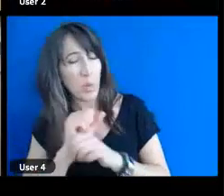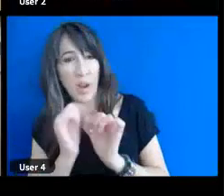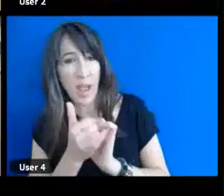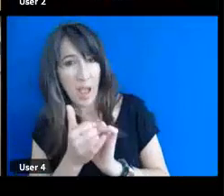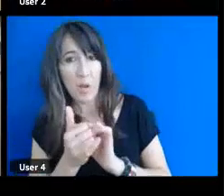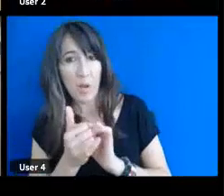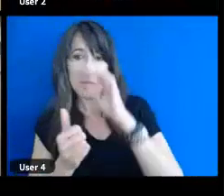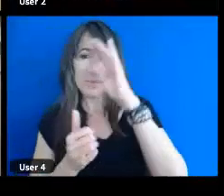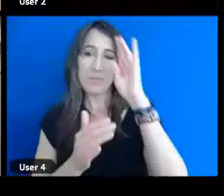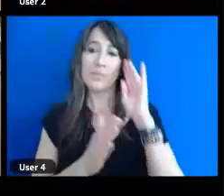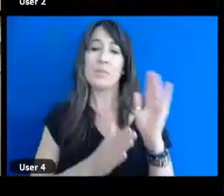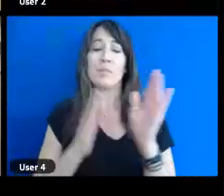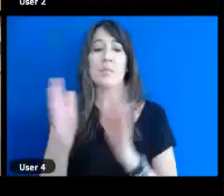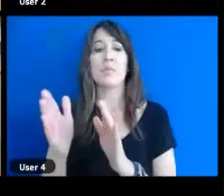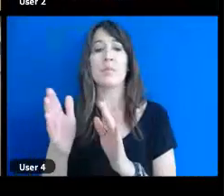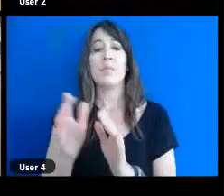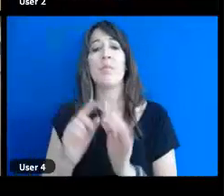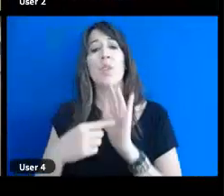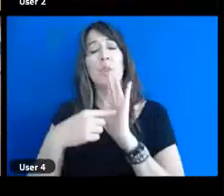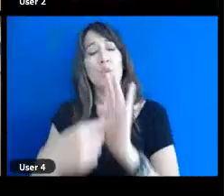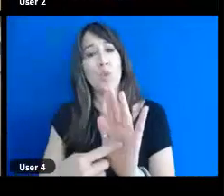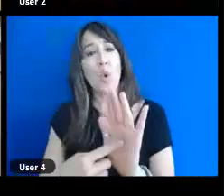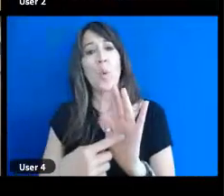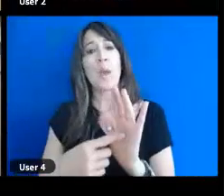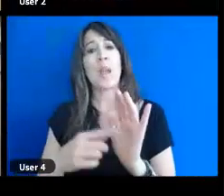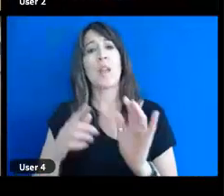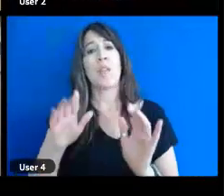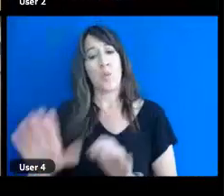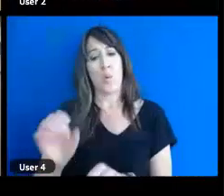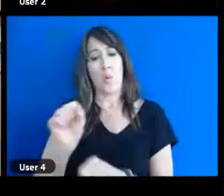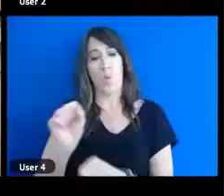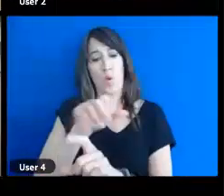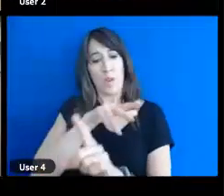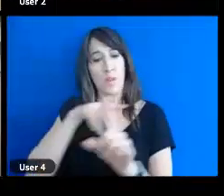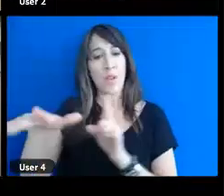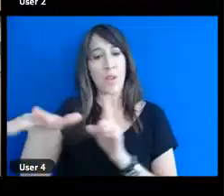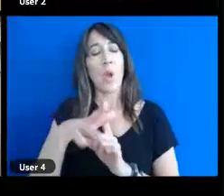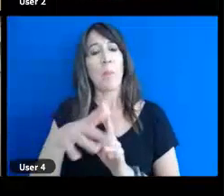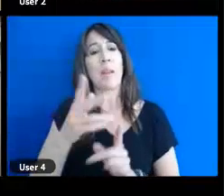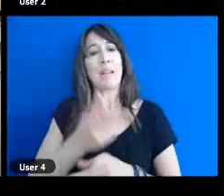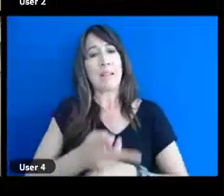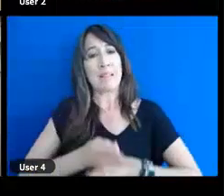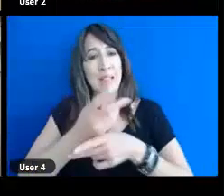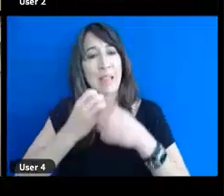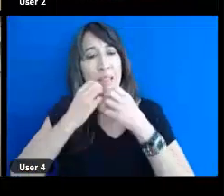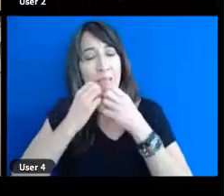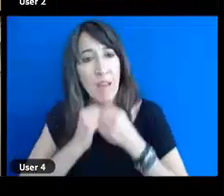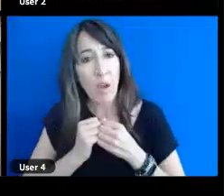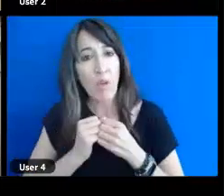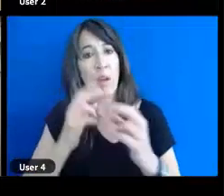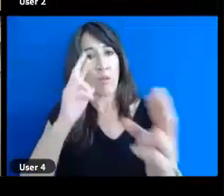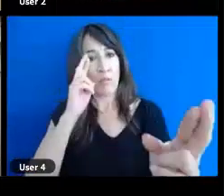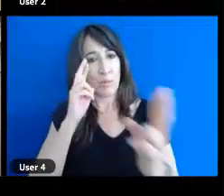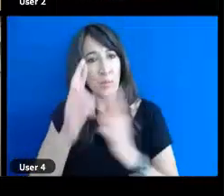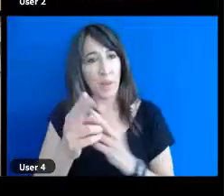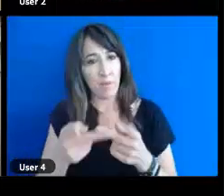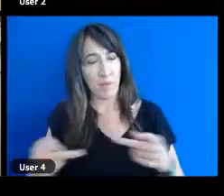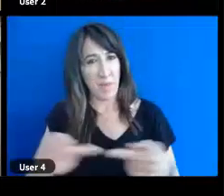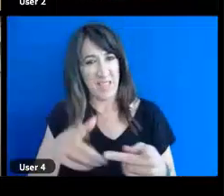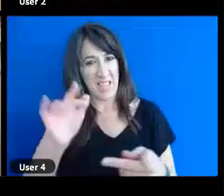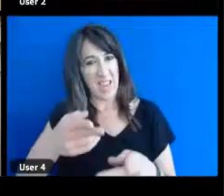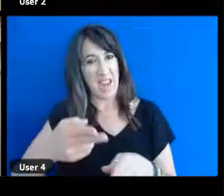An organization, a business that is seen as providing employees with a caring, respectful place to work is